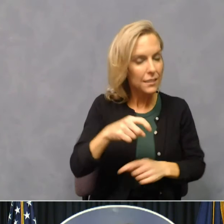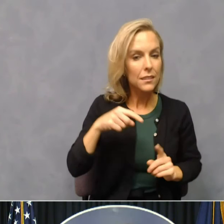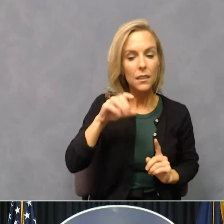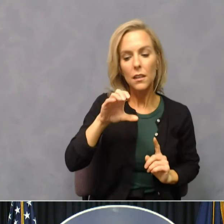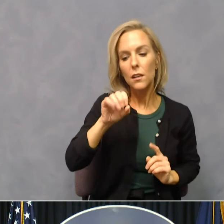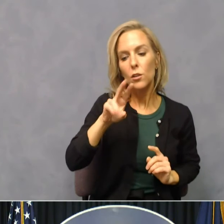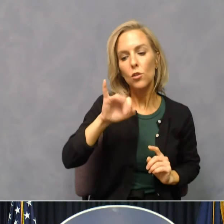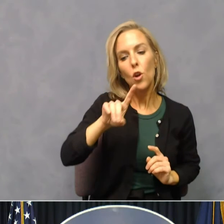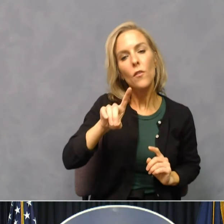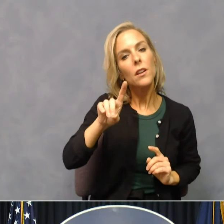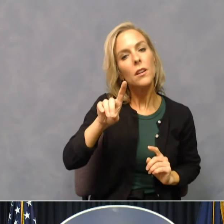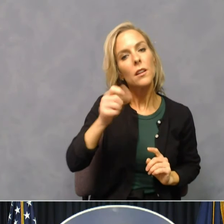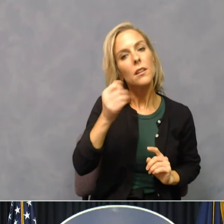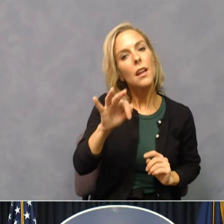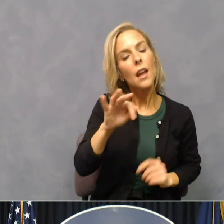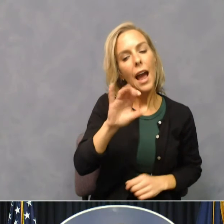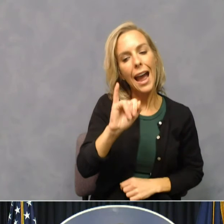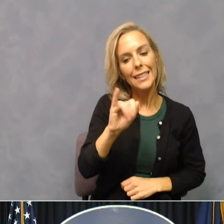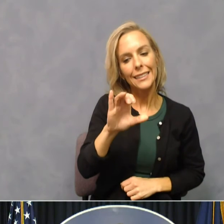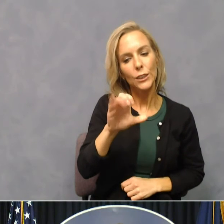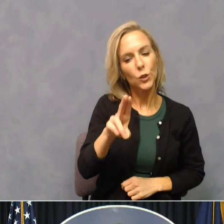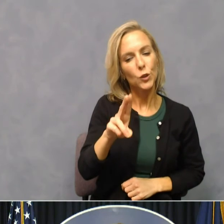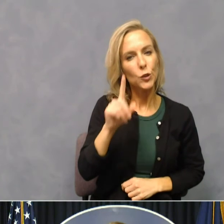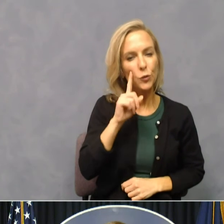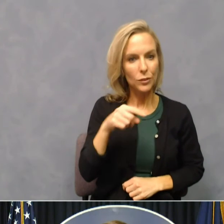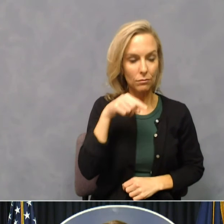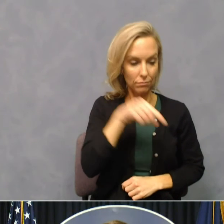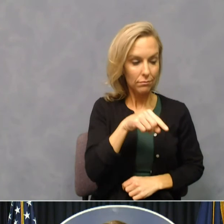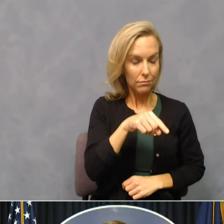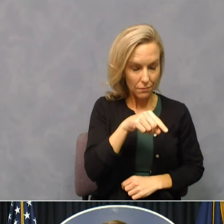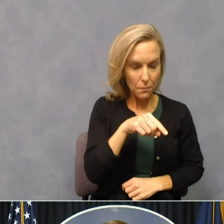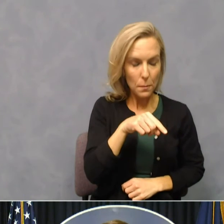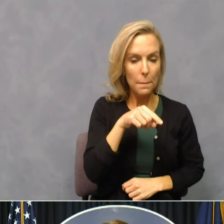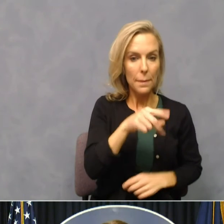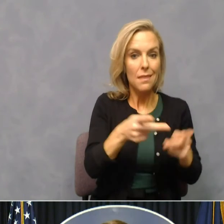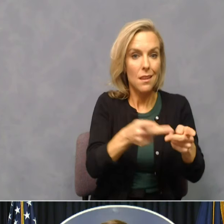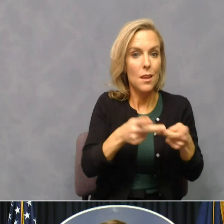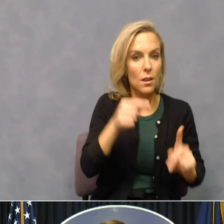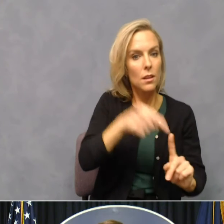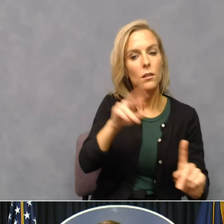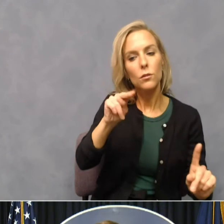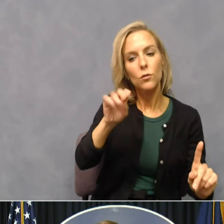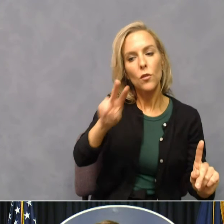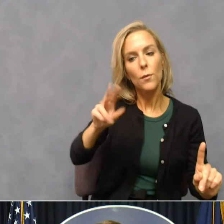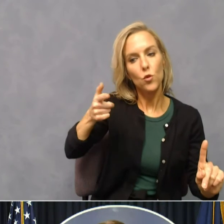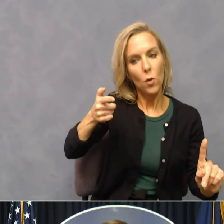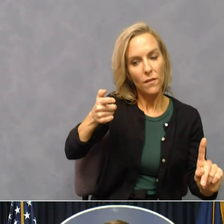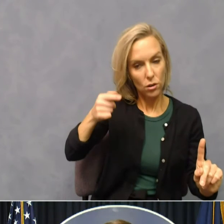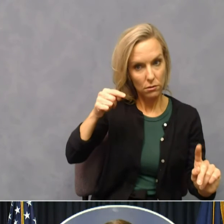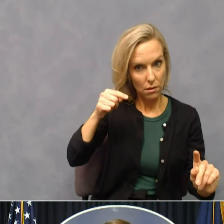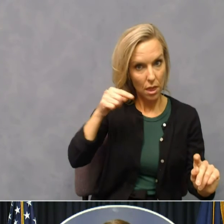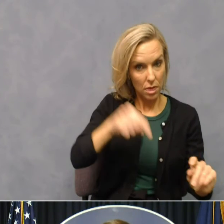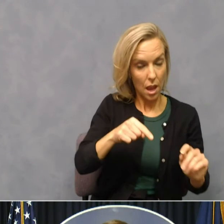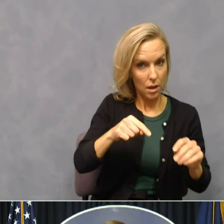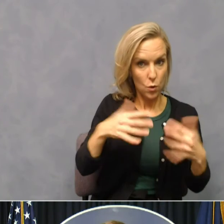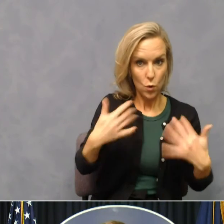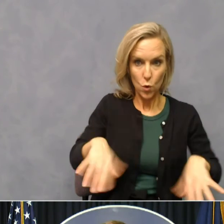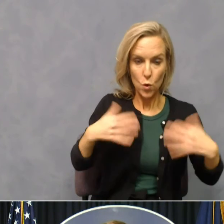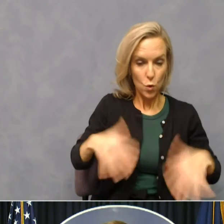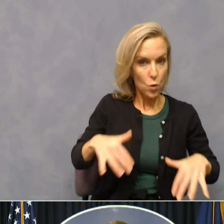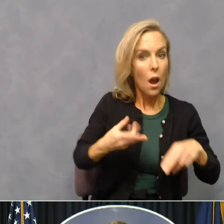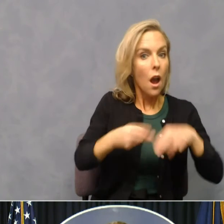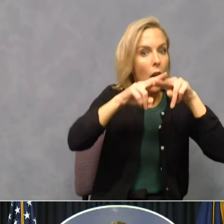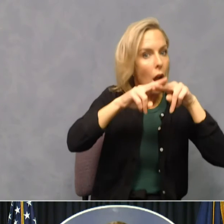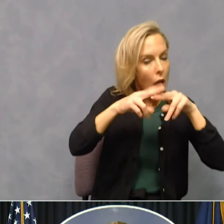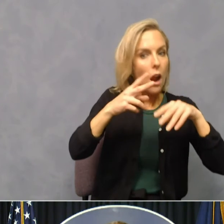ICU census, where, again, pretty much that date, November 21st, the significant and rapid increase stopped, and